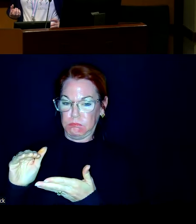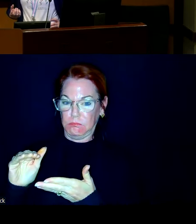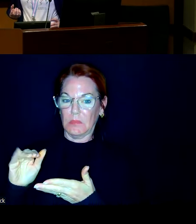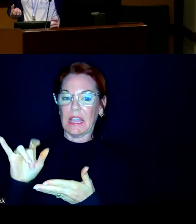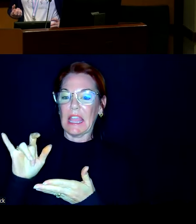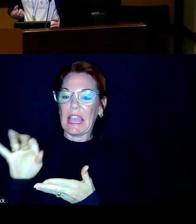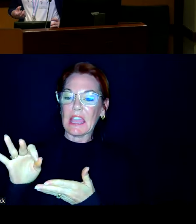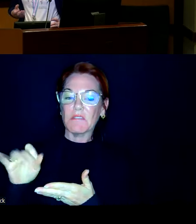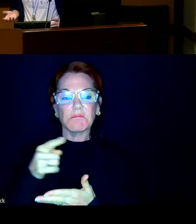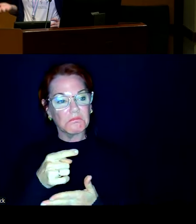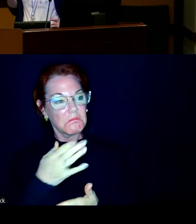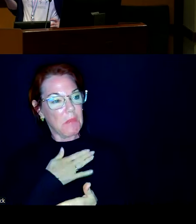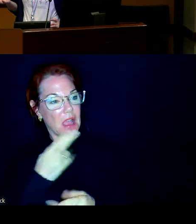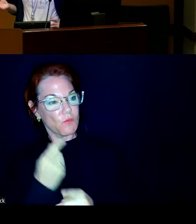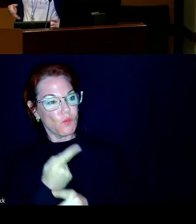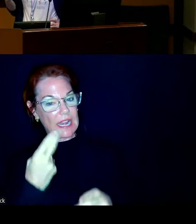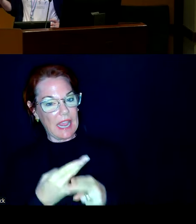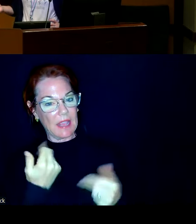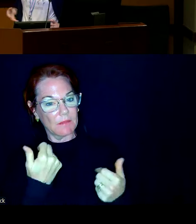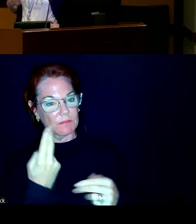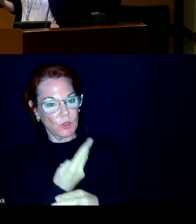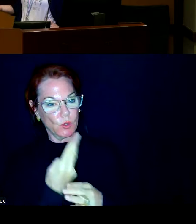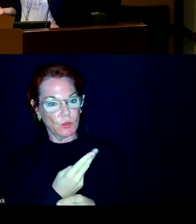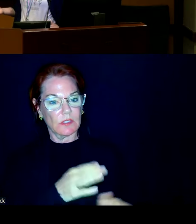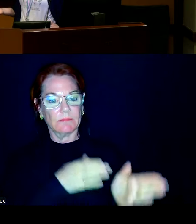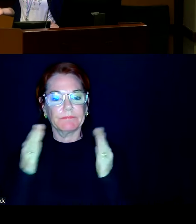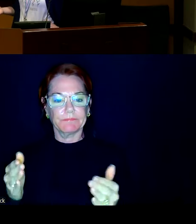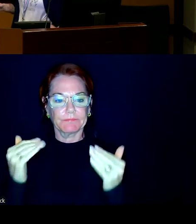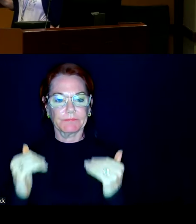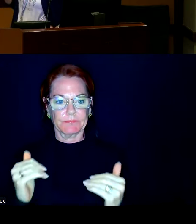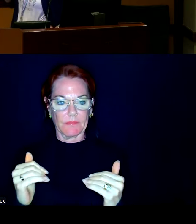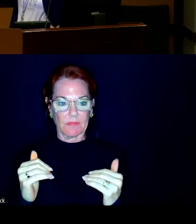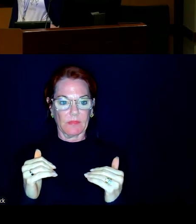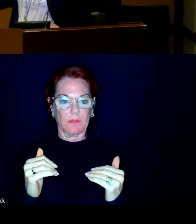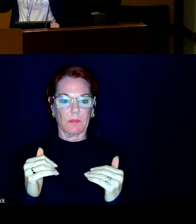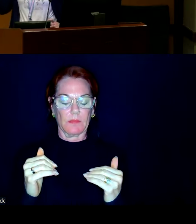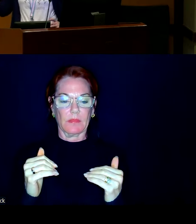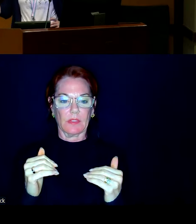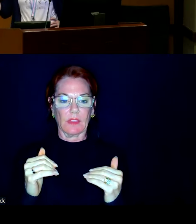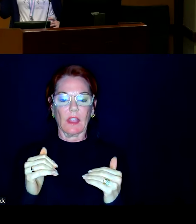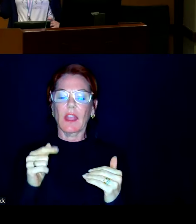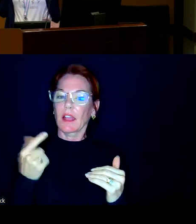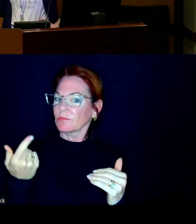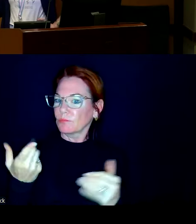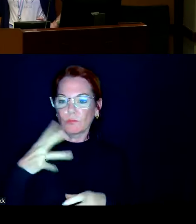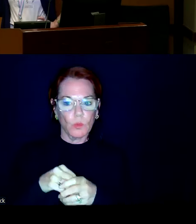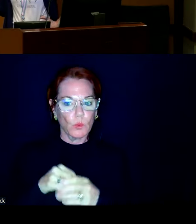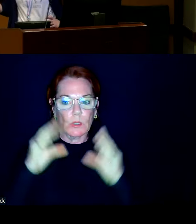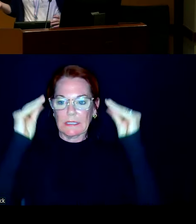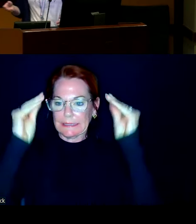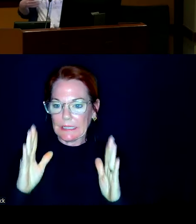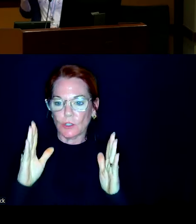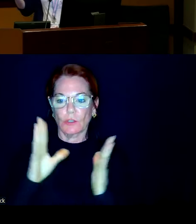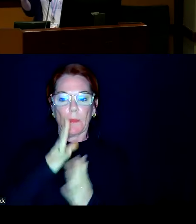name. Those numbers increase the more folks who are using somebody's name, and that was out of teachers, parents,